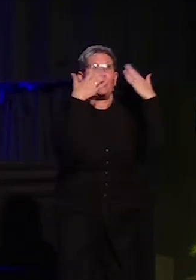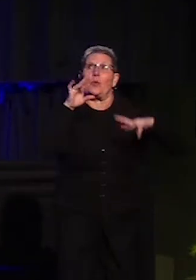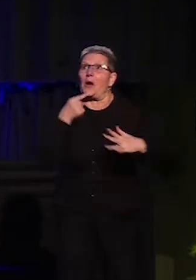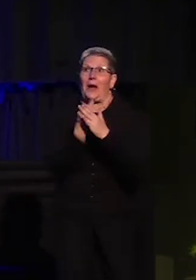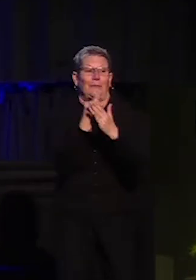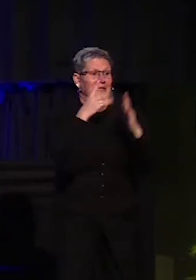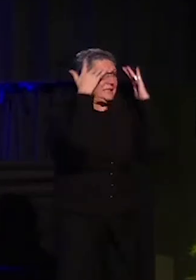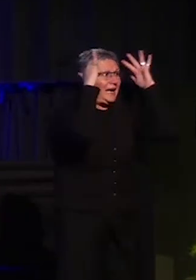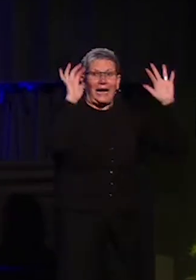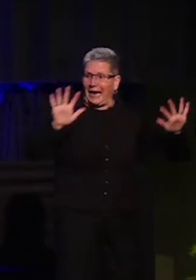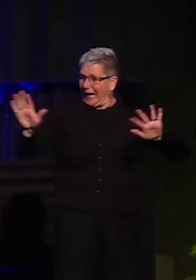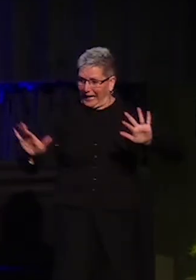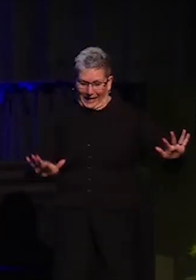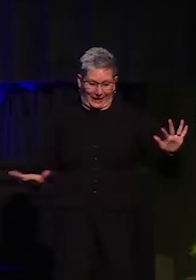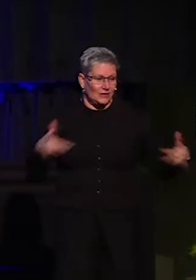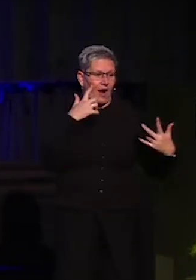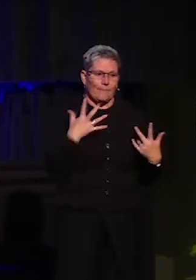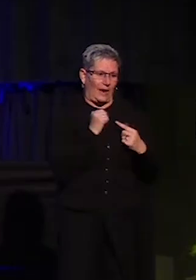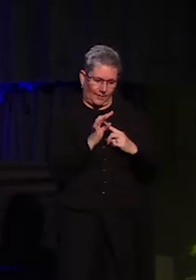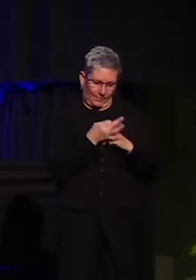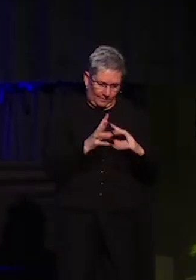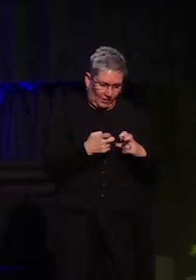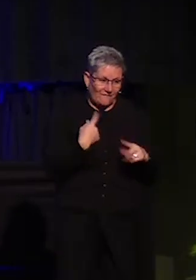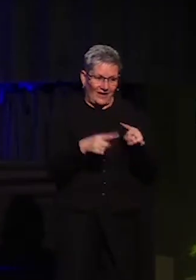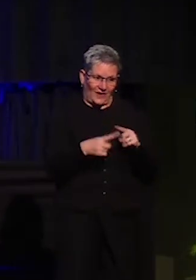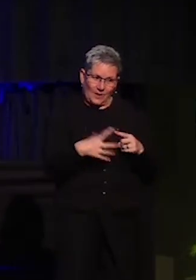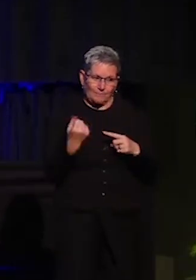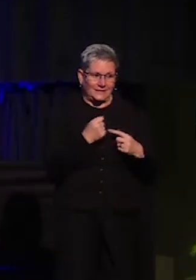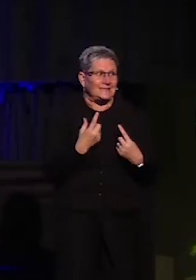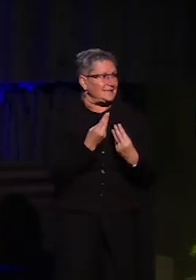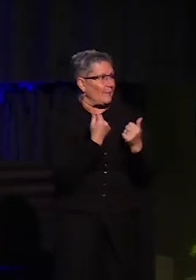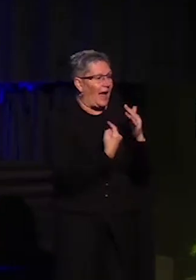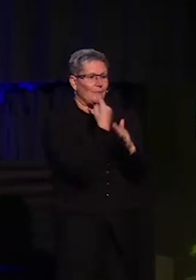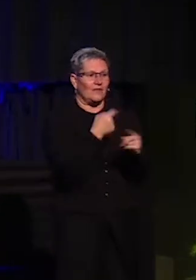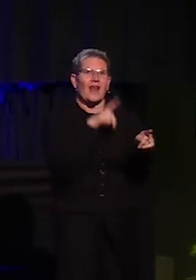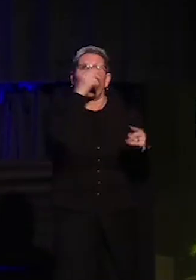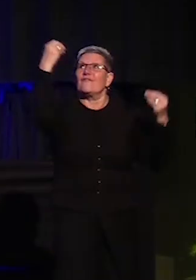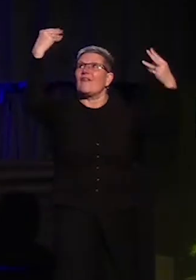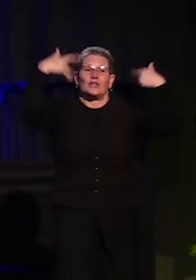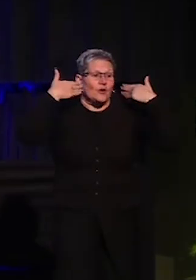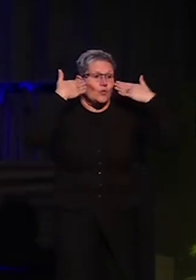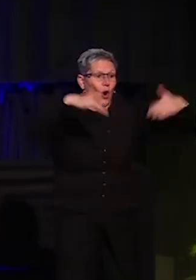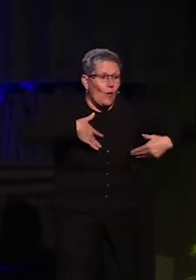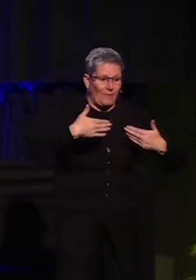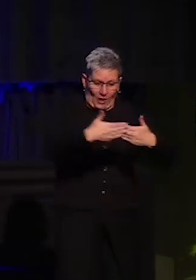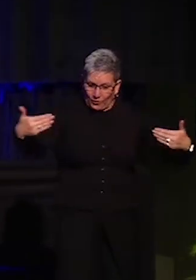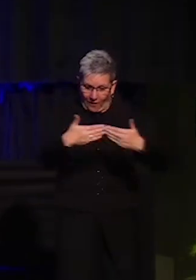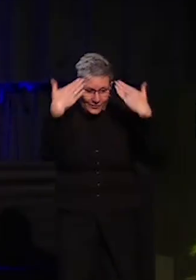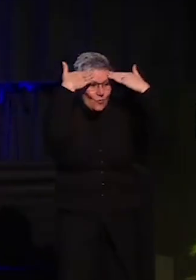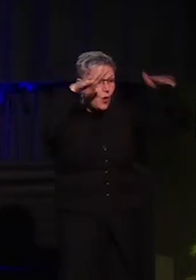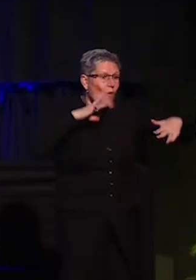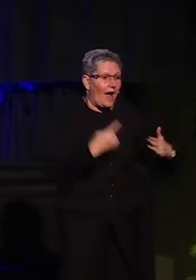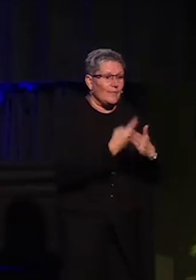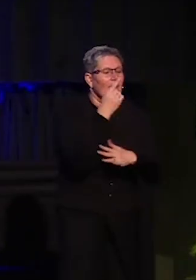I need to be on my guard and getting done quickly because something might happen if that light flashes. It's better than having